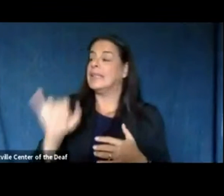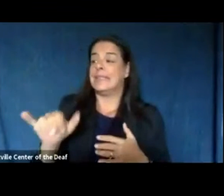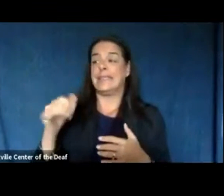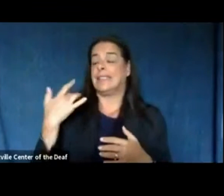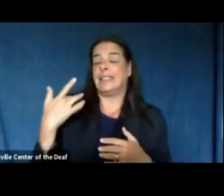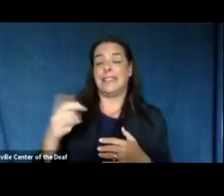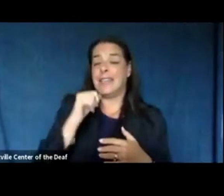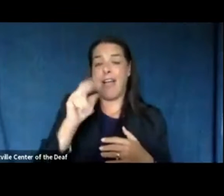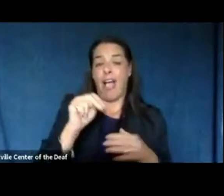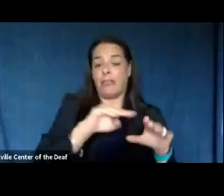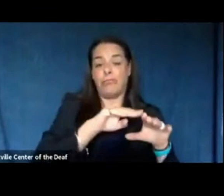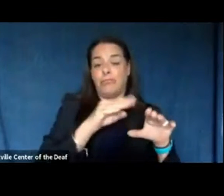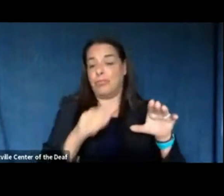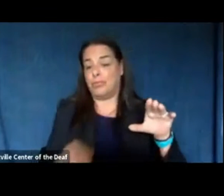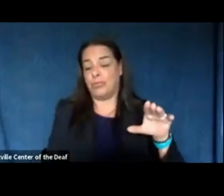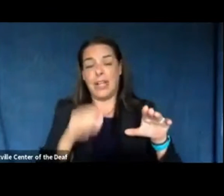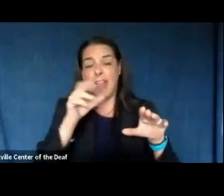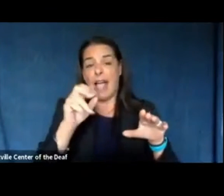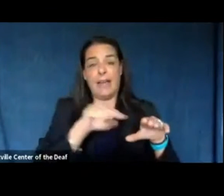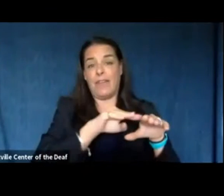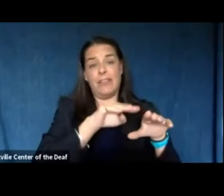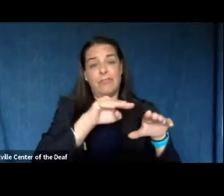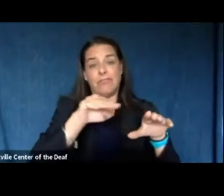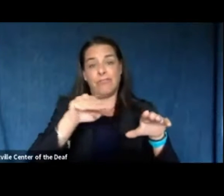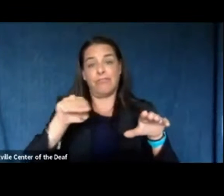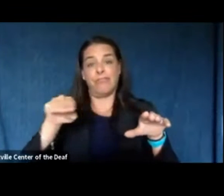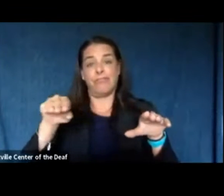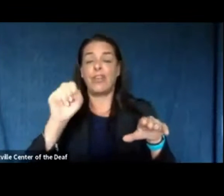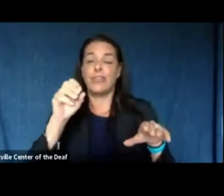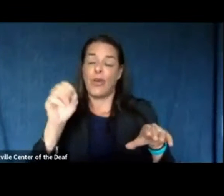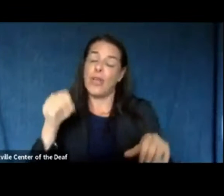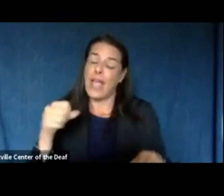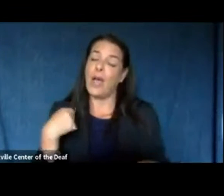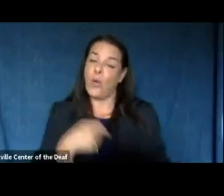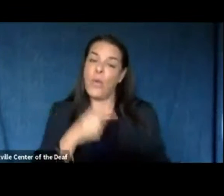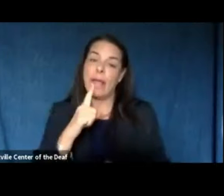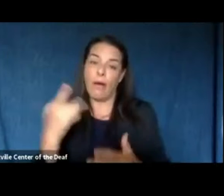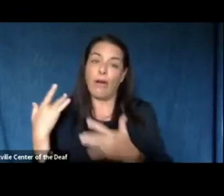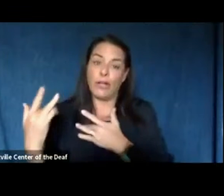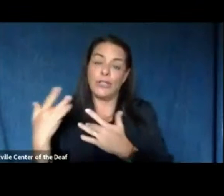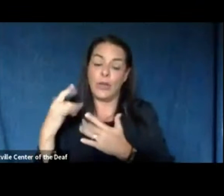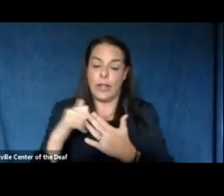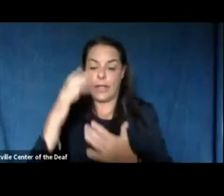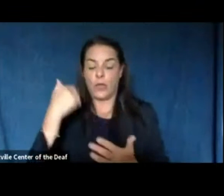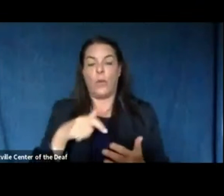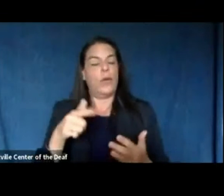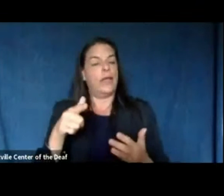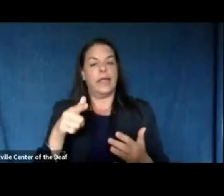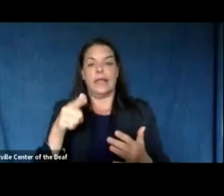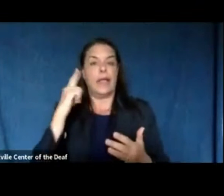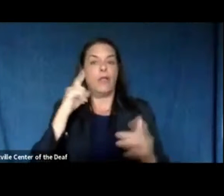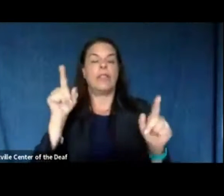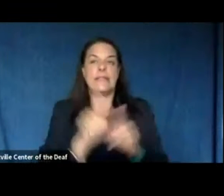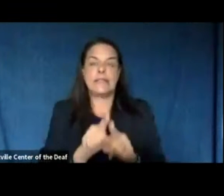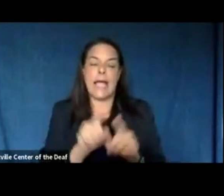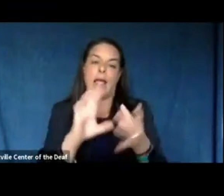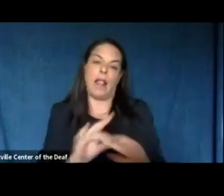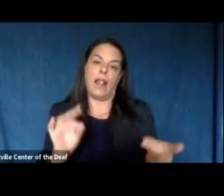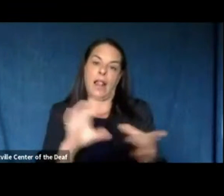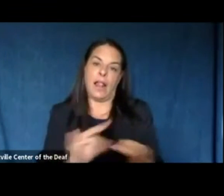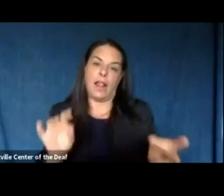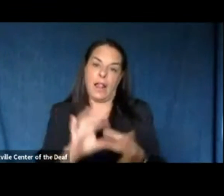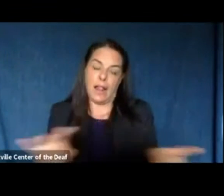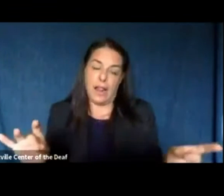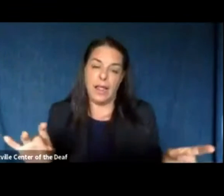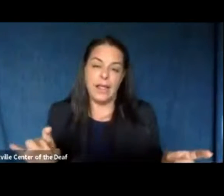even level off right now. So we are concerned about that, absolutely. And that's why you keep hearing us give the same messages. It's